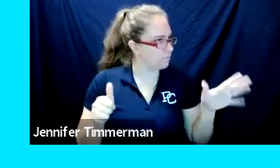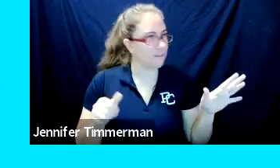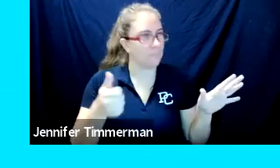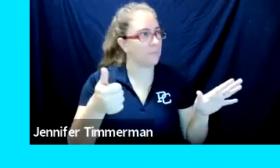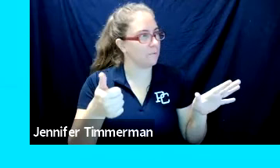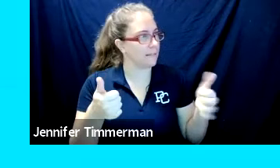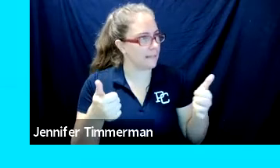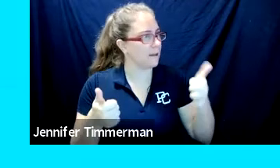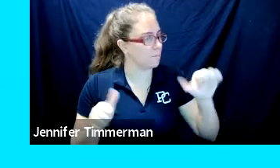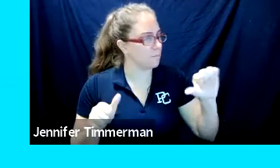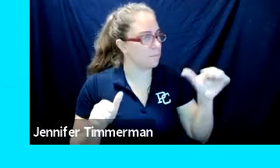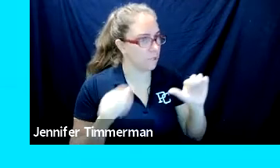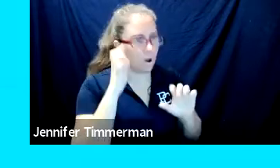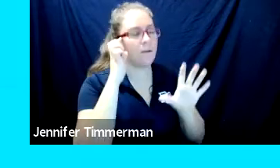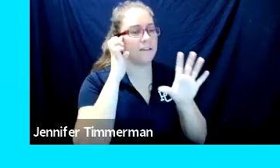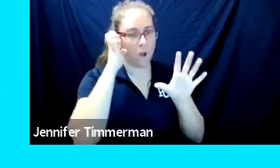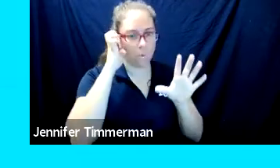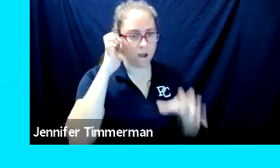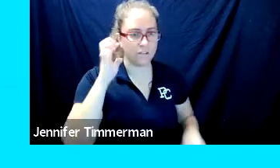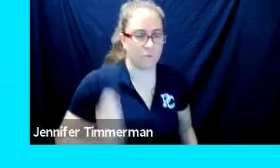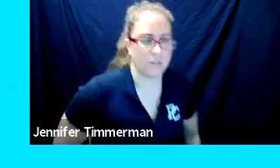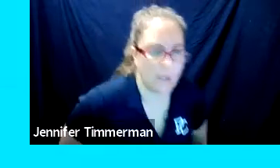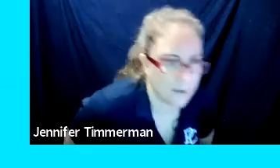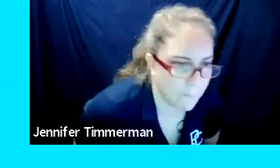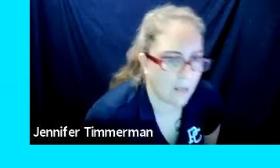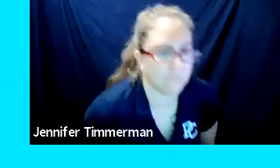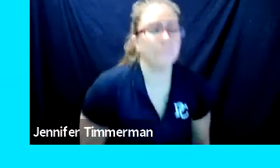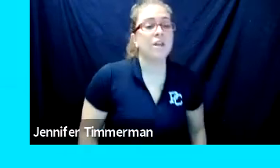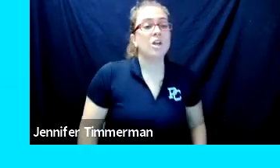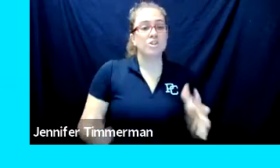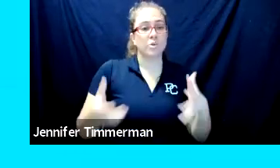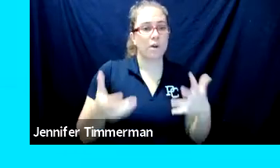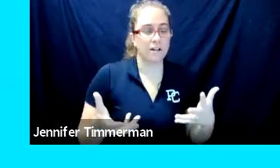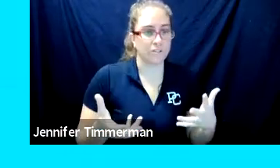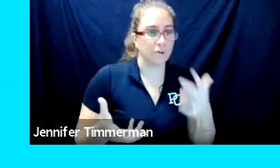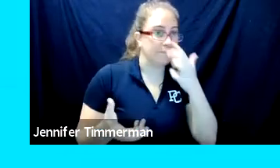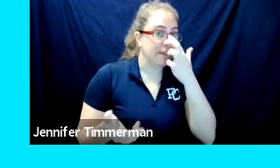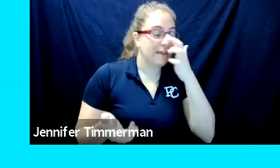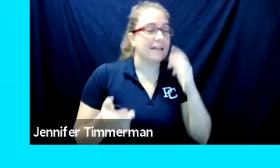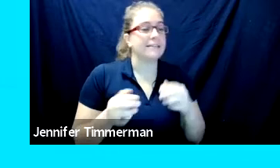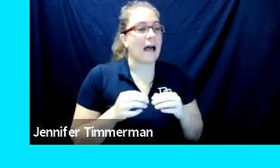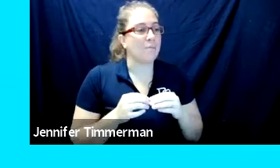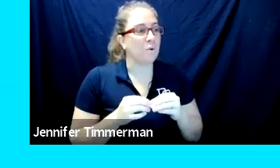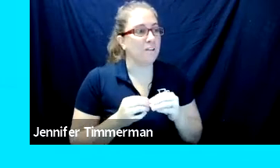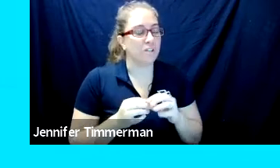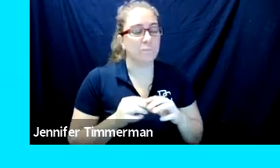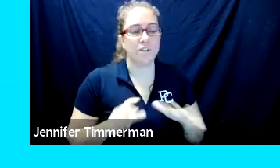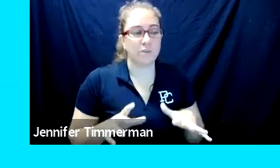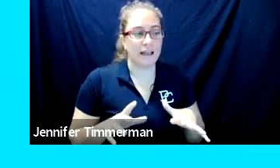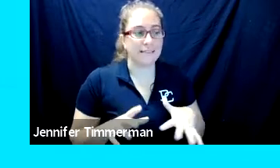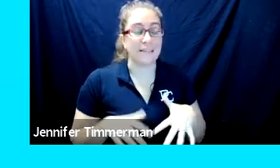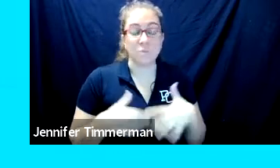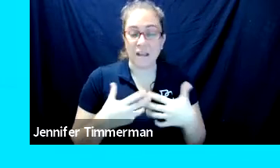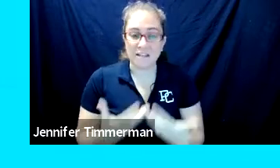Sort of. A couple people are like, yeah, a couple people know. Okay, so I'll walk you through it, not a problem. So what I'll do is I'm going to put